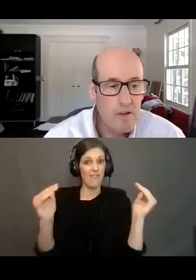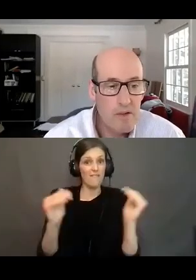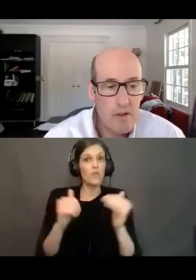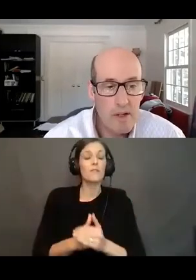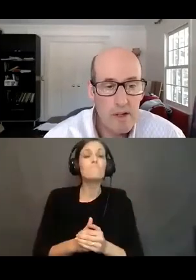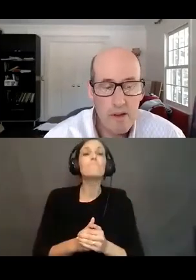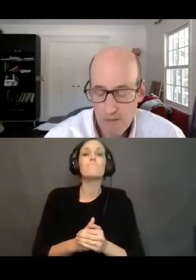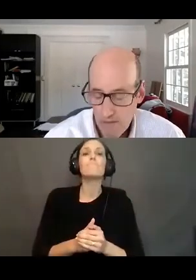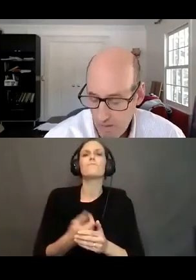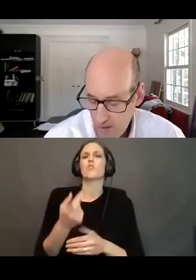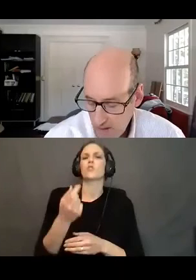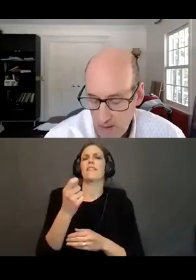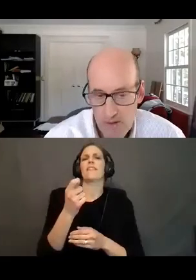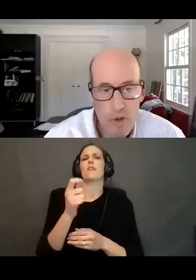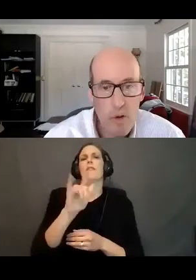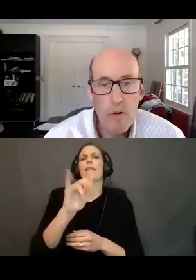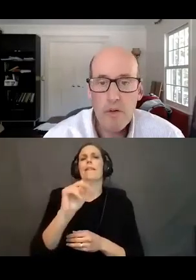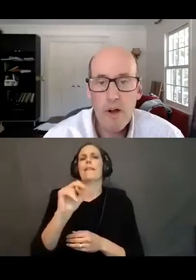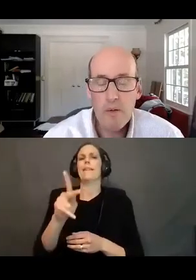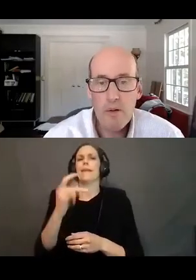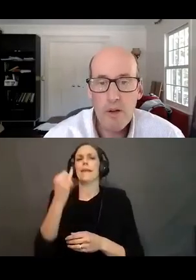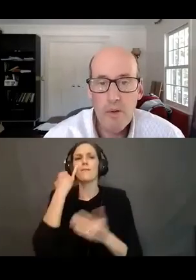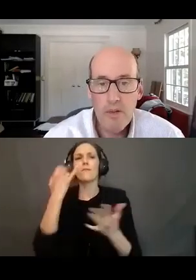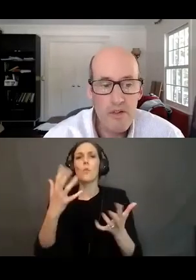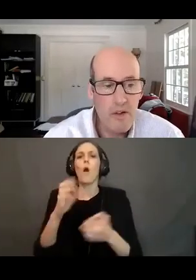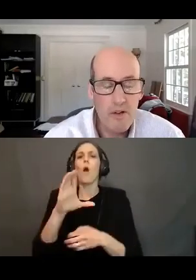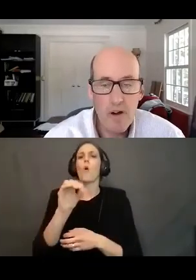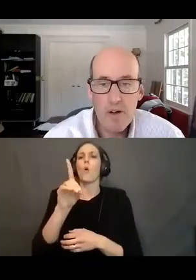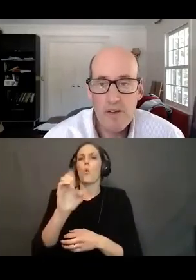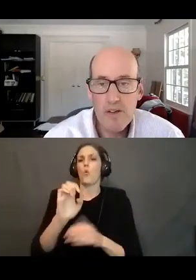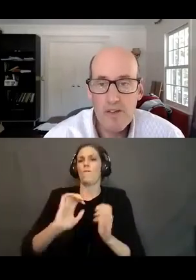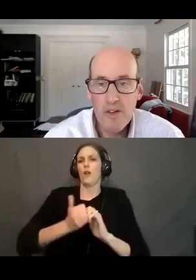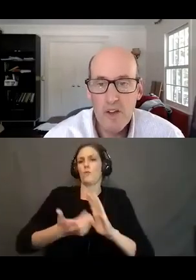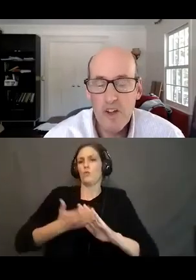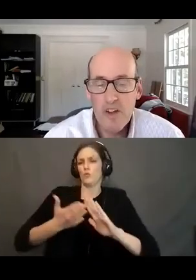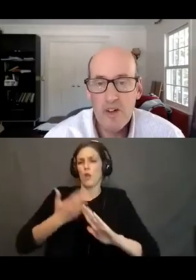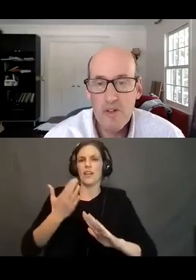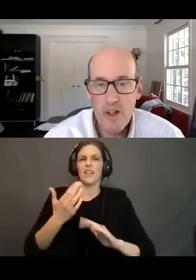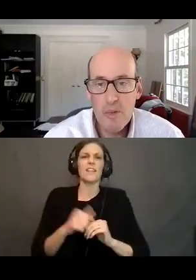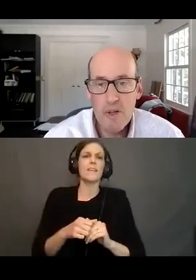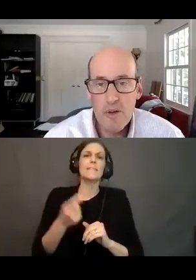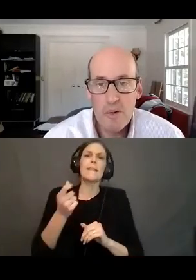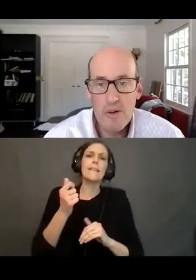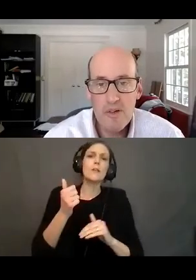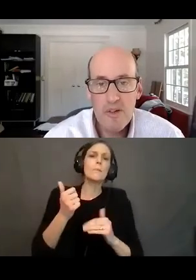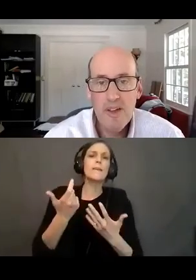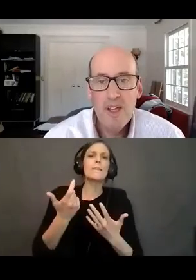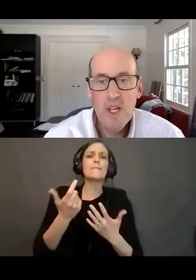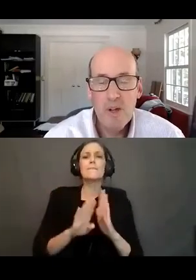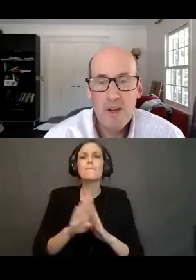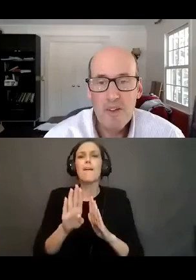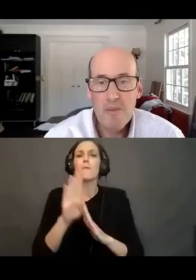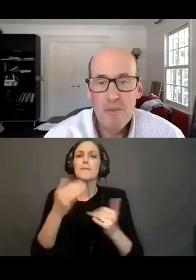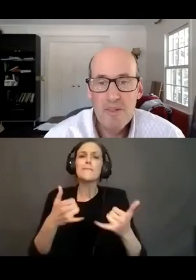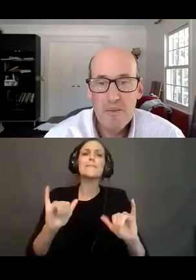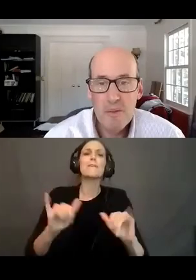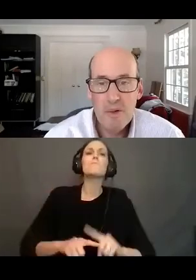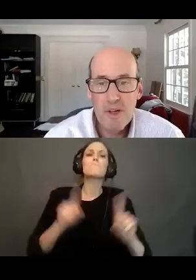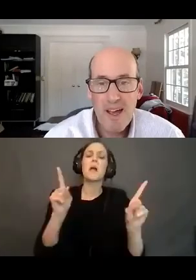So there's a little link there if you want to get some code for how to kind of run this stuff in R. It's still a little under development, but it works. Might have